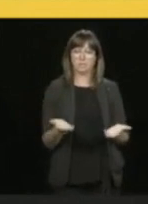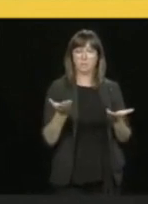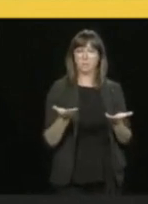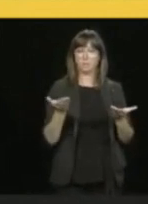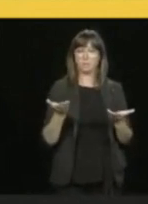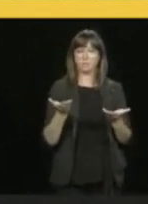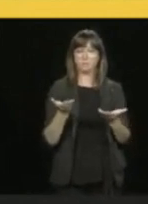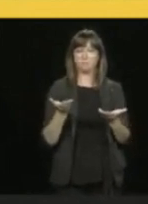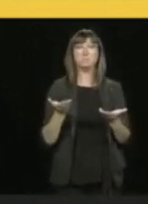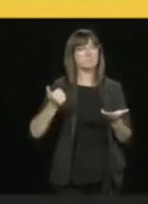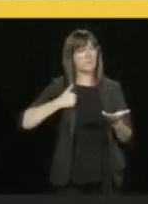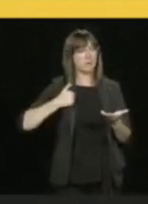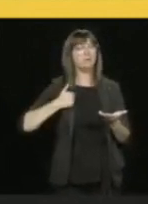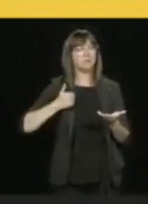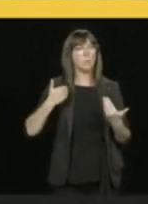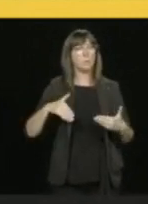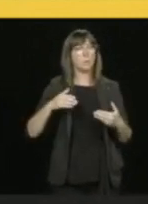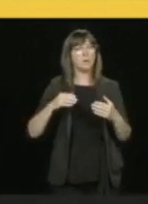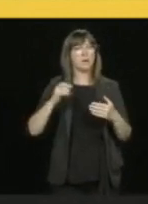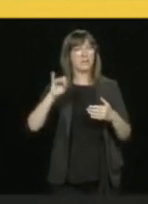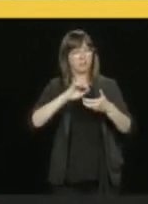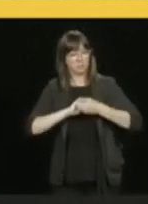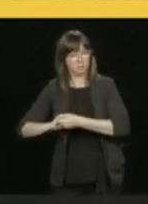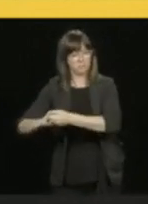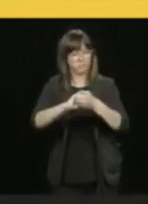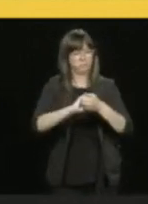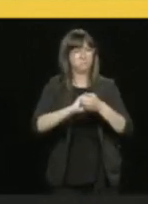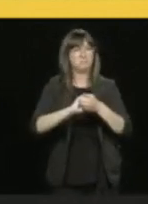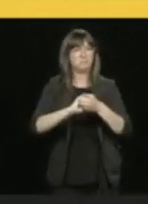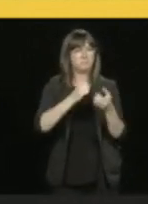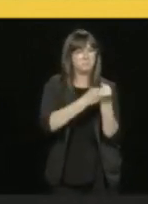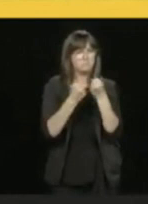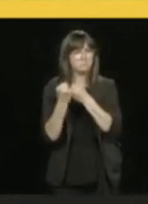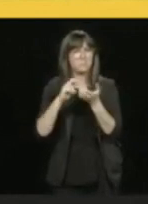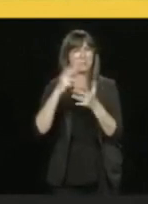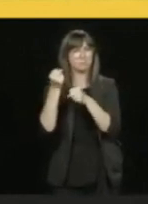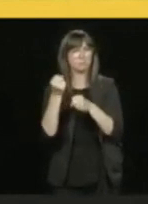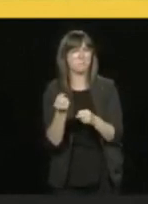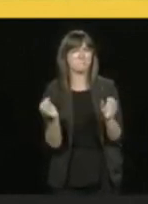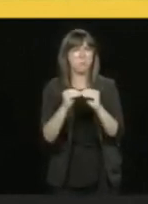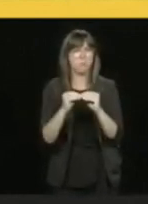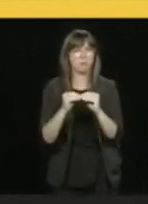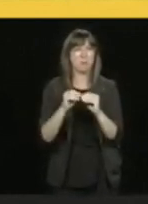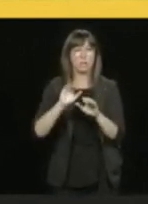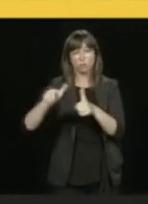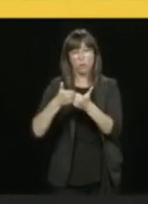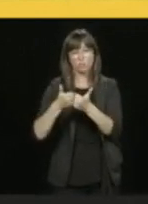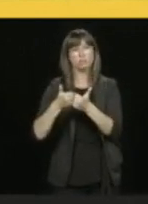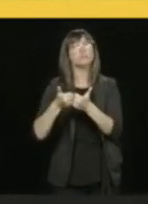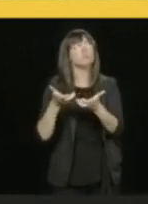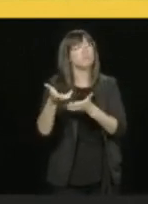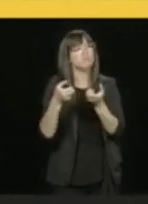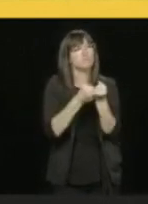know that we are stronger when we're united and when we help each other. We face the challenges together, and that